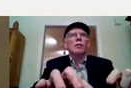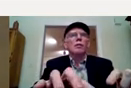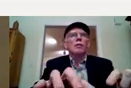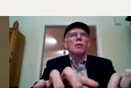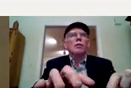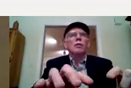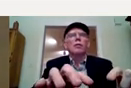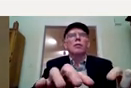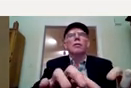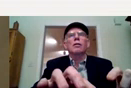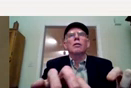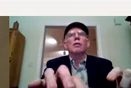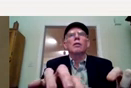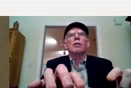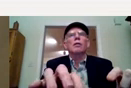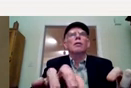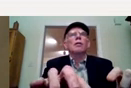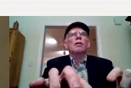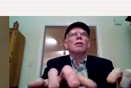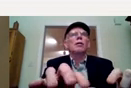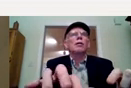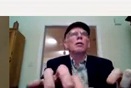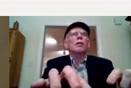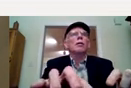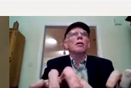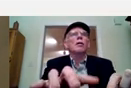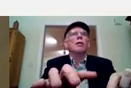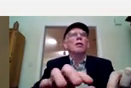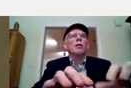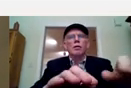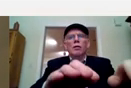for follow-up. If you can go to the next slide, Jen.